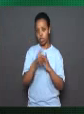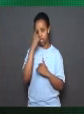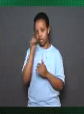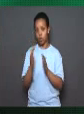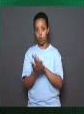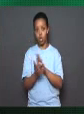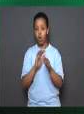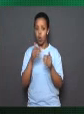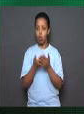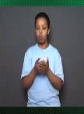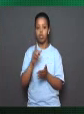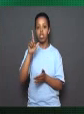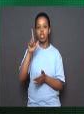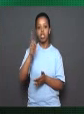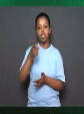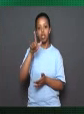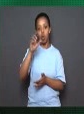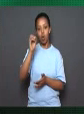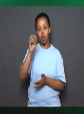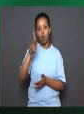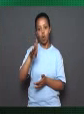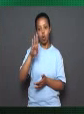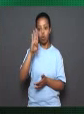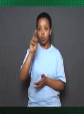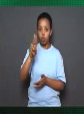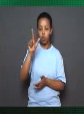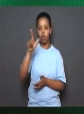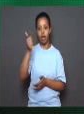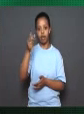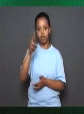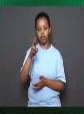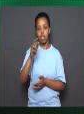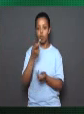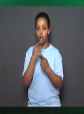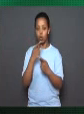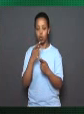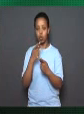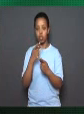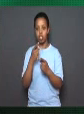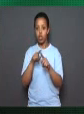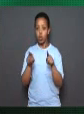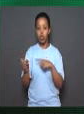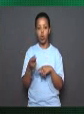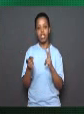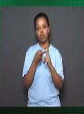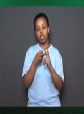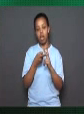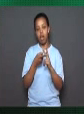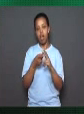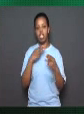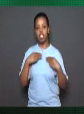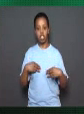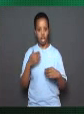all globular proteins have a unique tertiary structure, which gives them